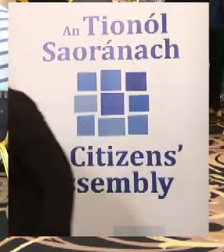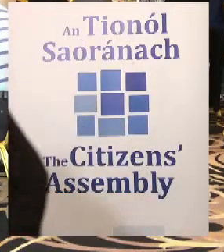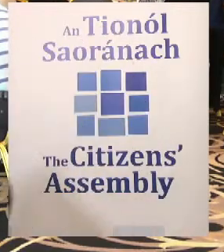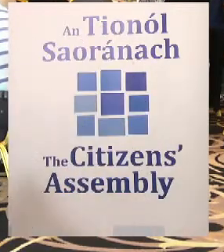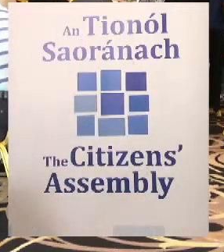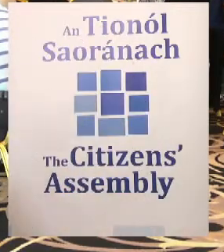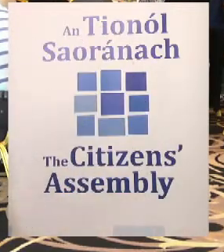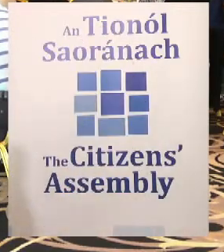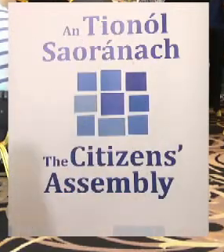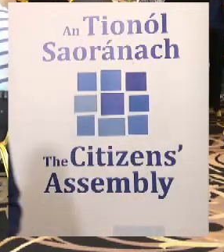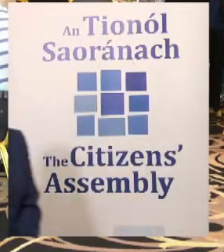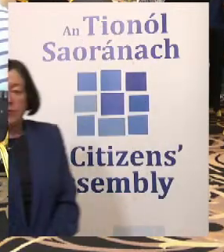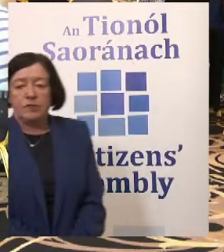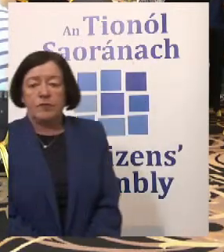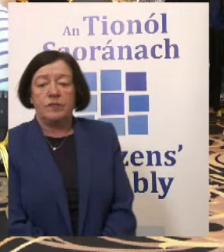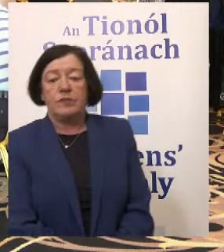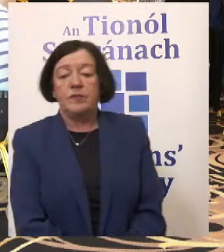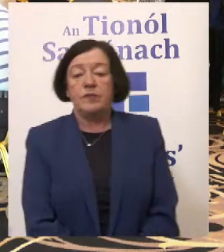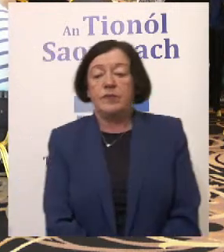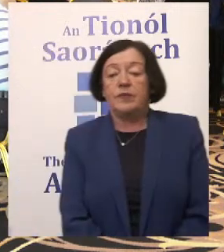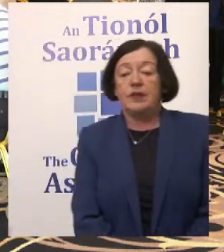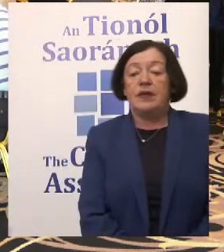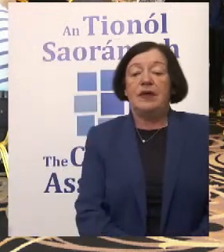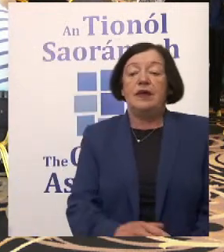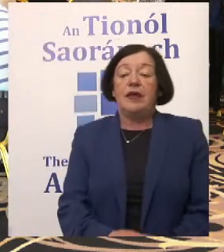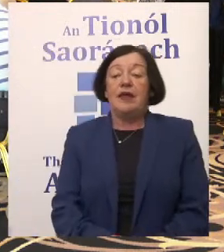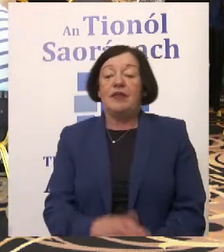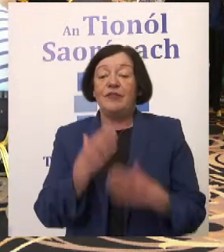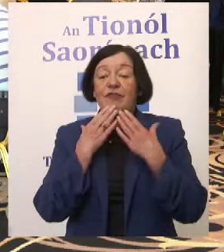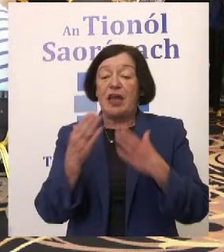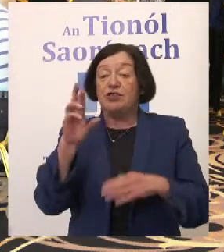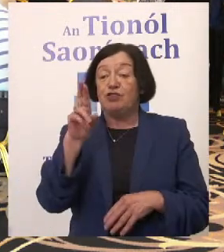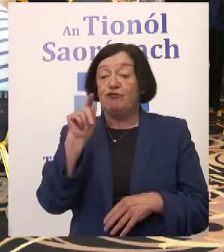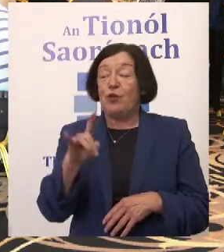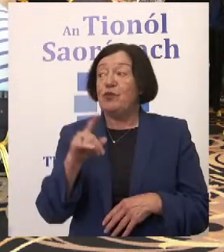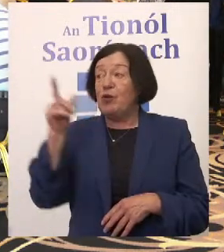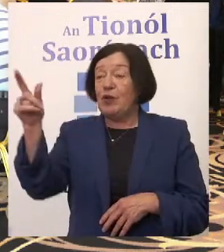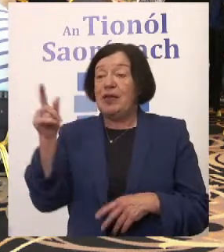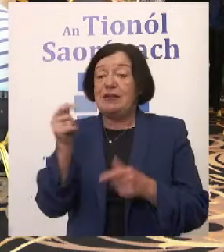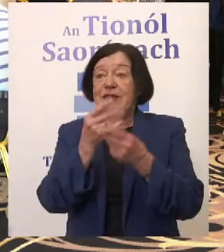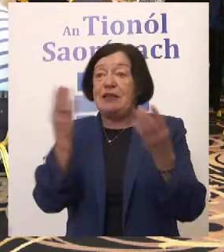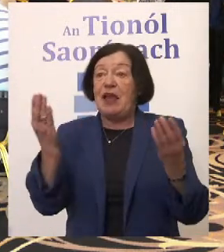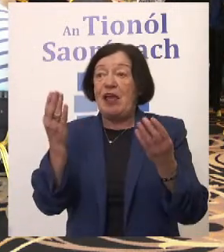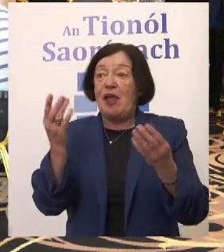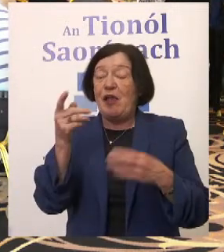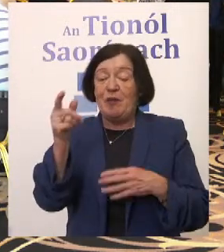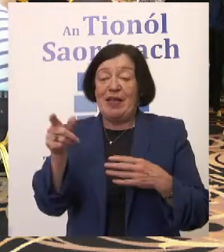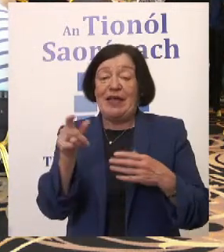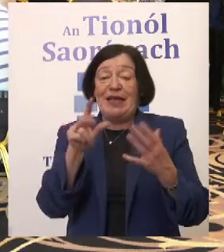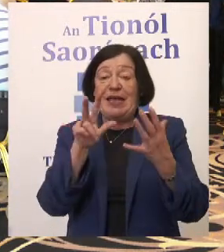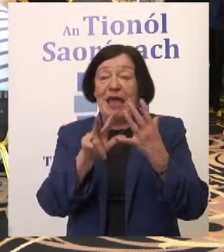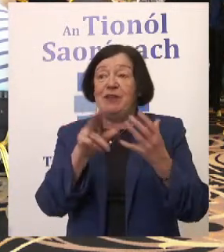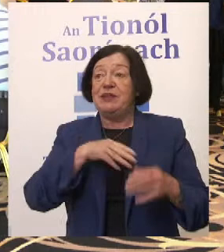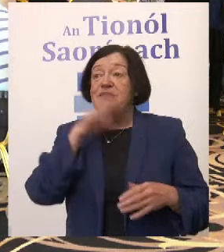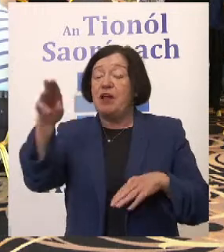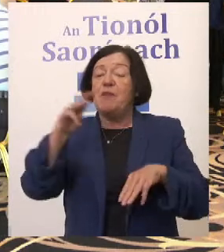Ruth, and thanks, Ruth, and Table 10 for that question. Now we move to Table 8, please, and Mary.